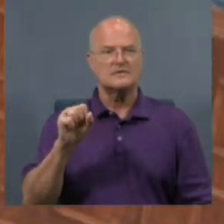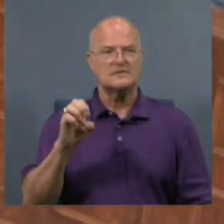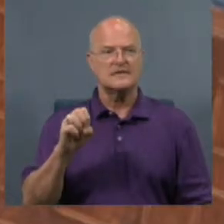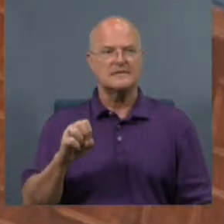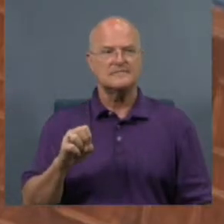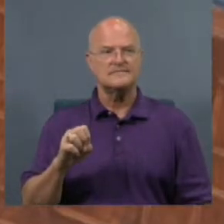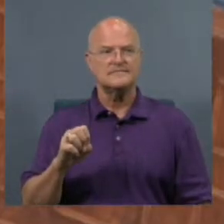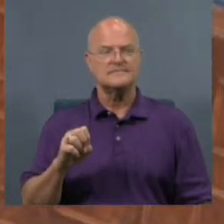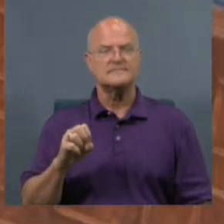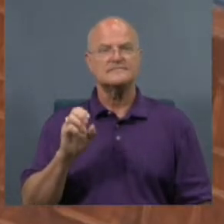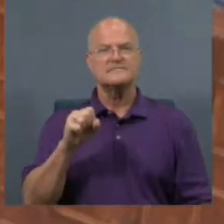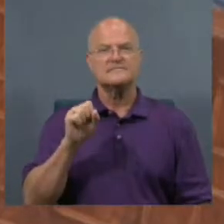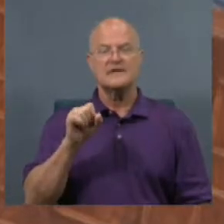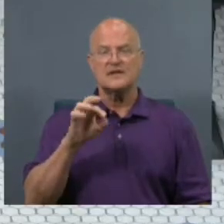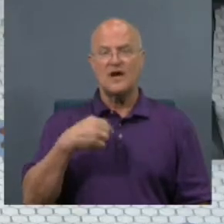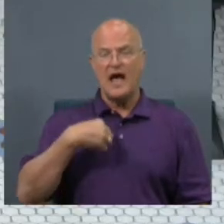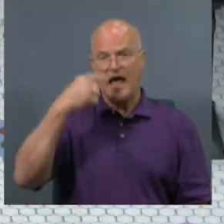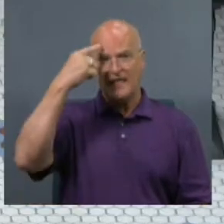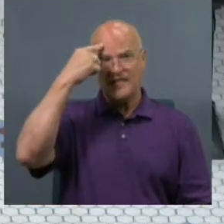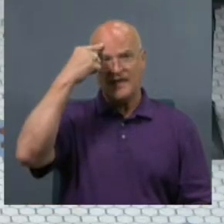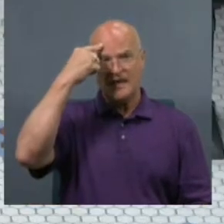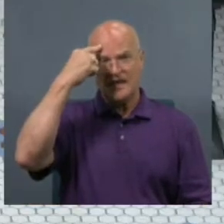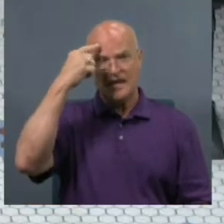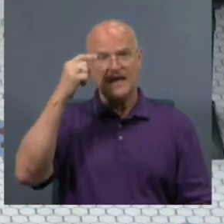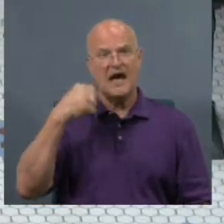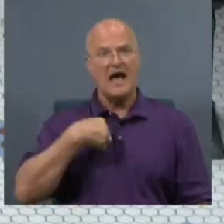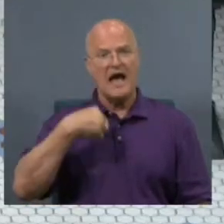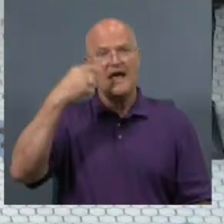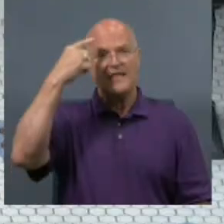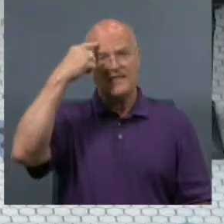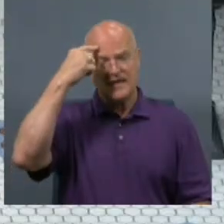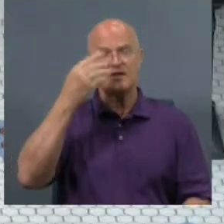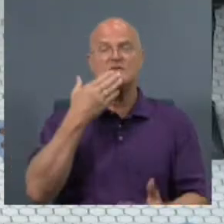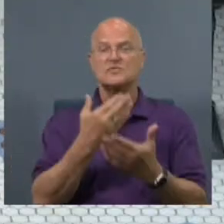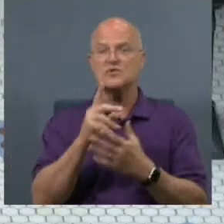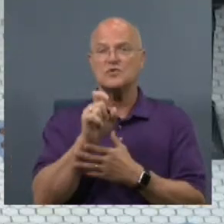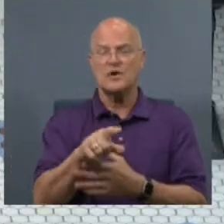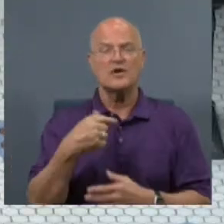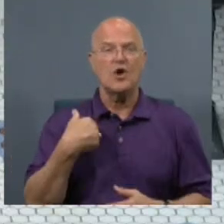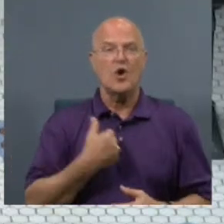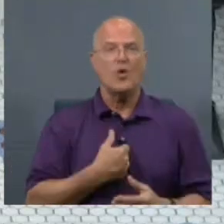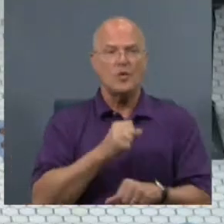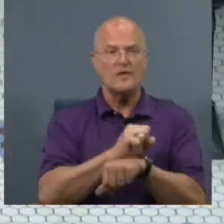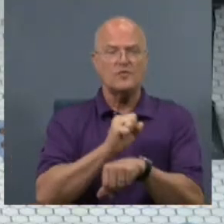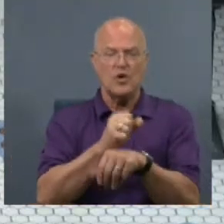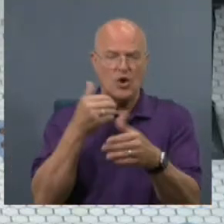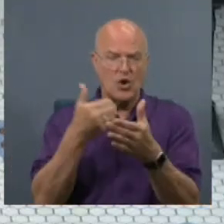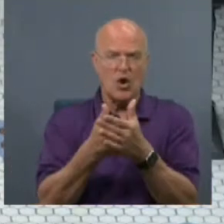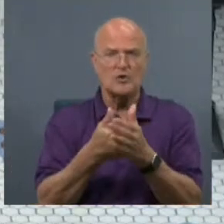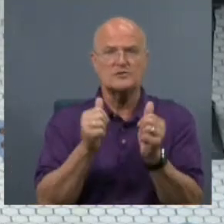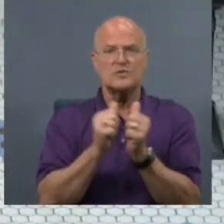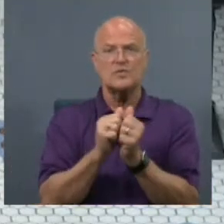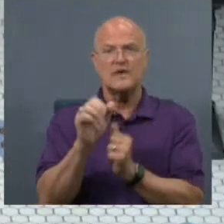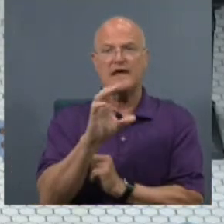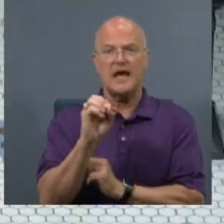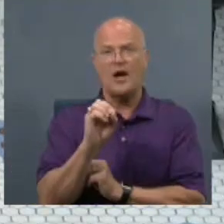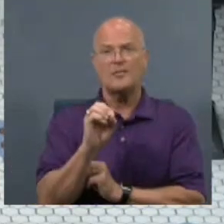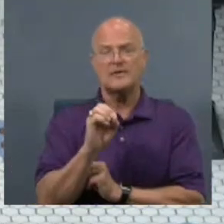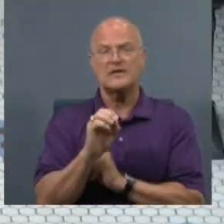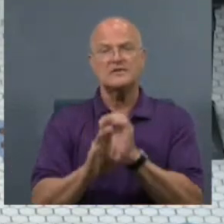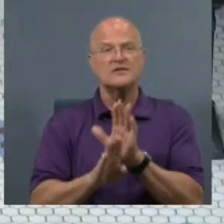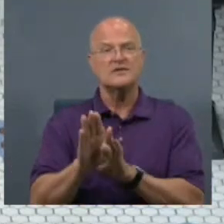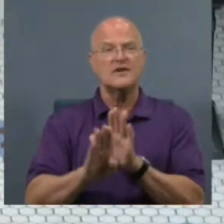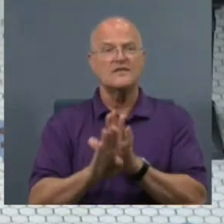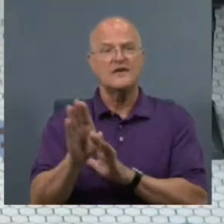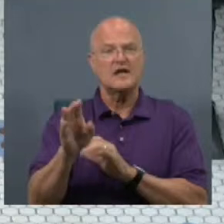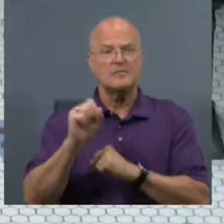Yes, sir. I think, excuse me. Yes, sir. I think valid question. I think we've worked closely with the company to